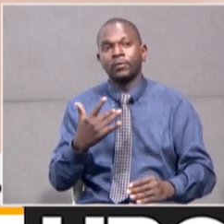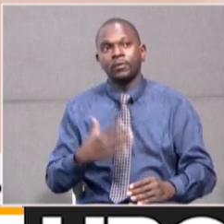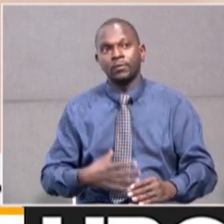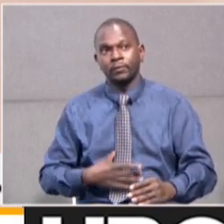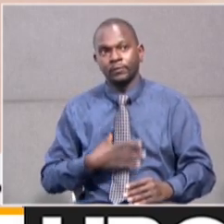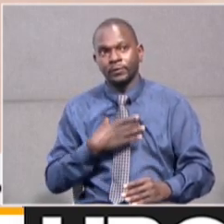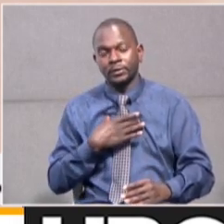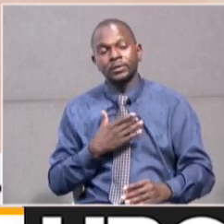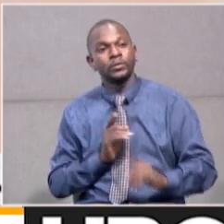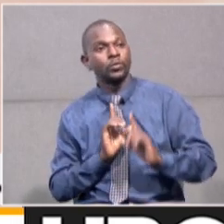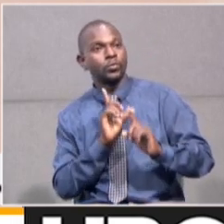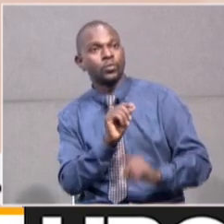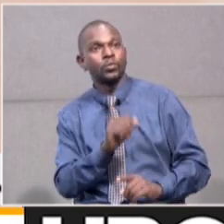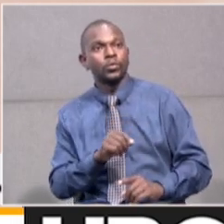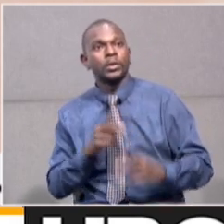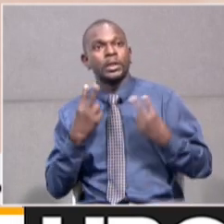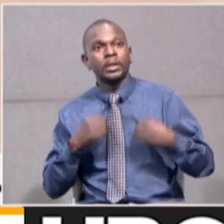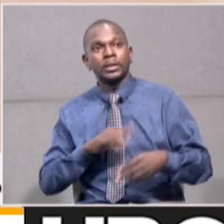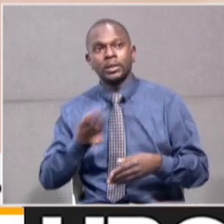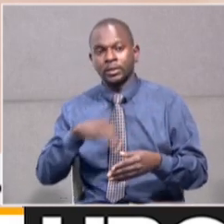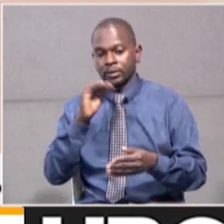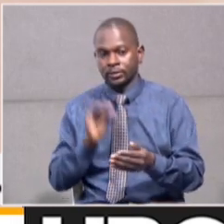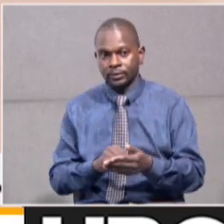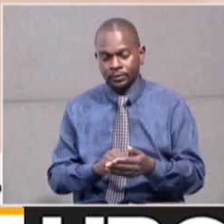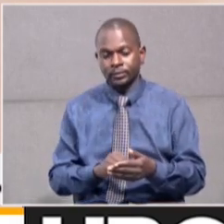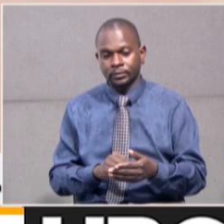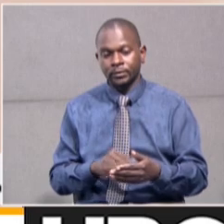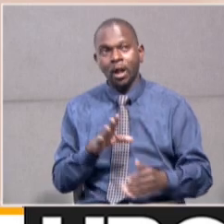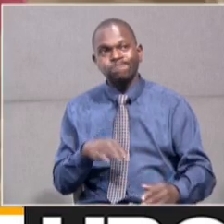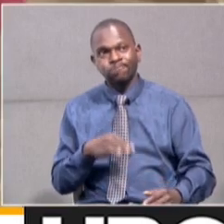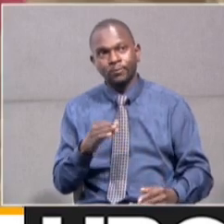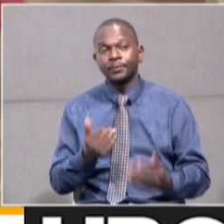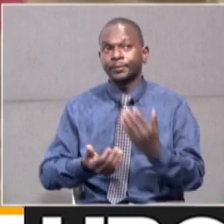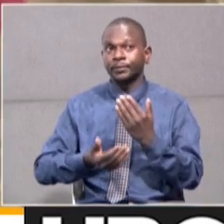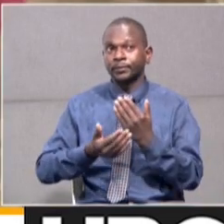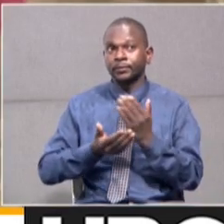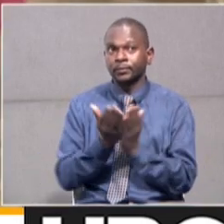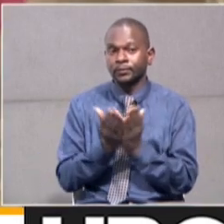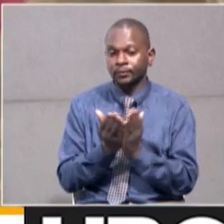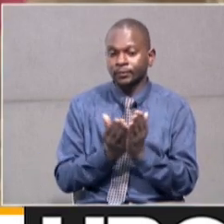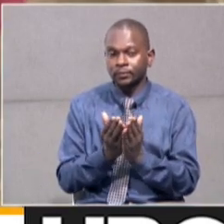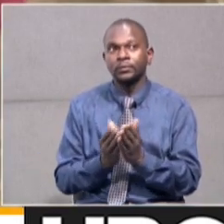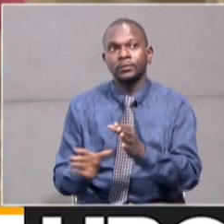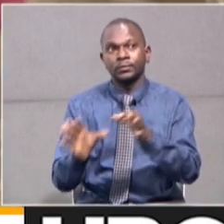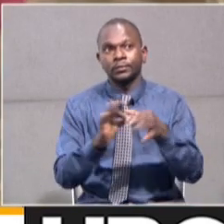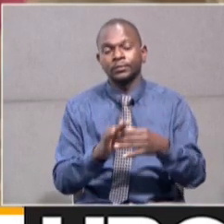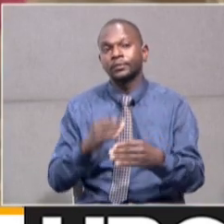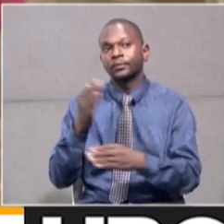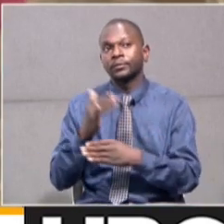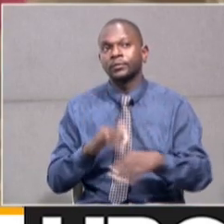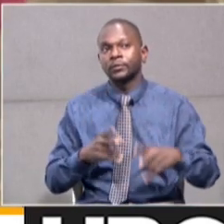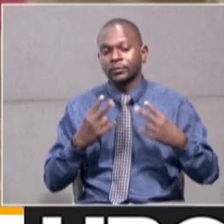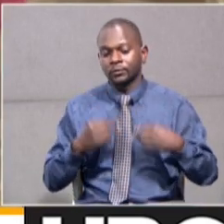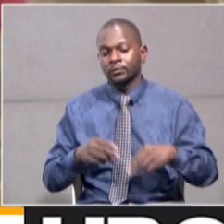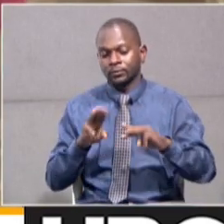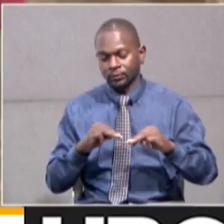and so we've been able to move, antenatal care services. Enabel's collaboration with the Ministry of Health